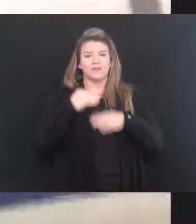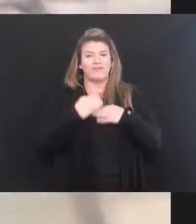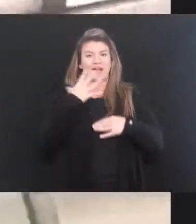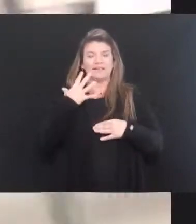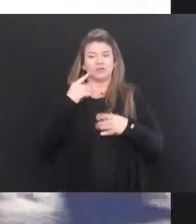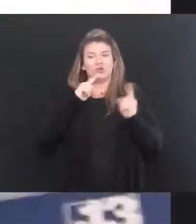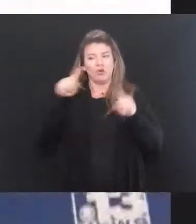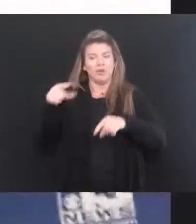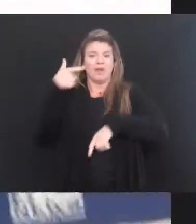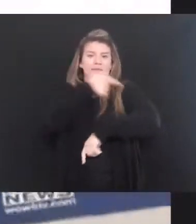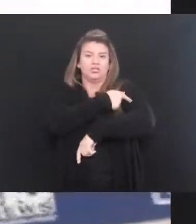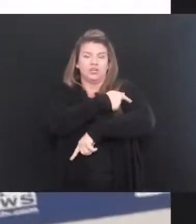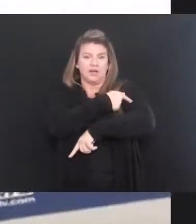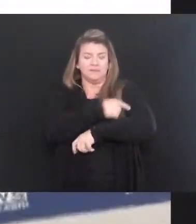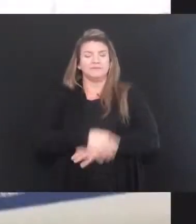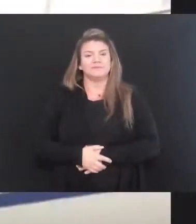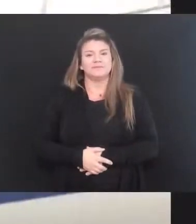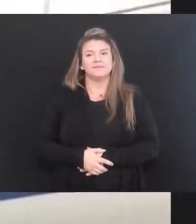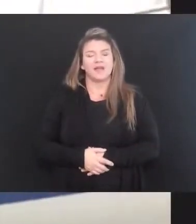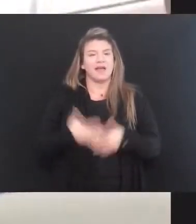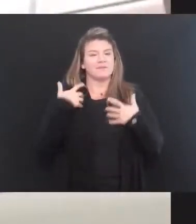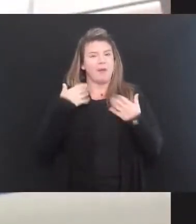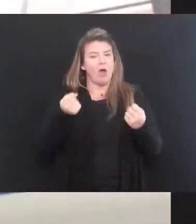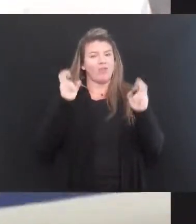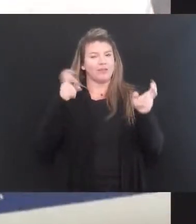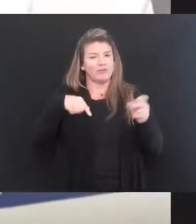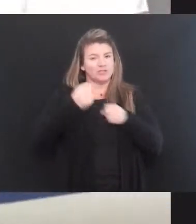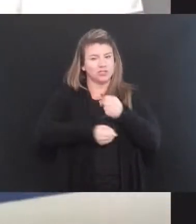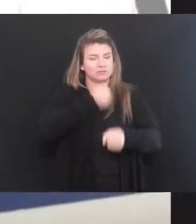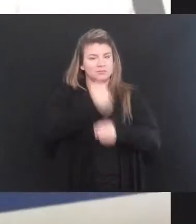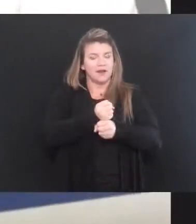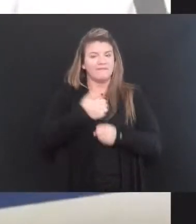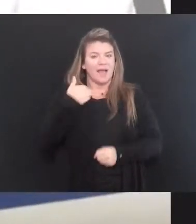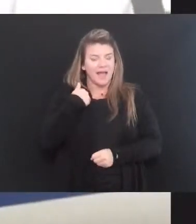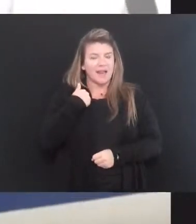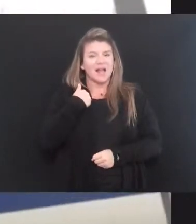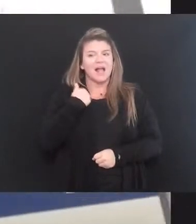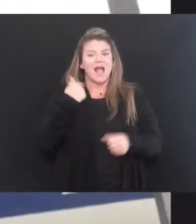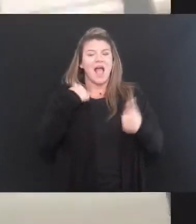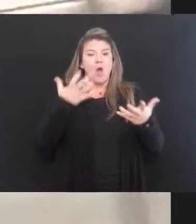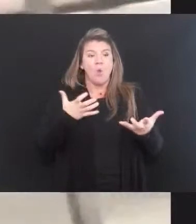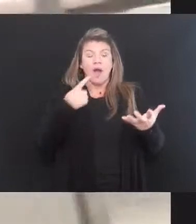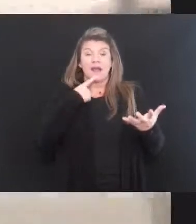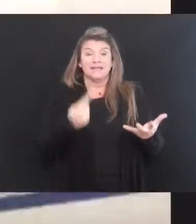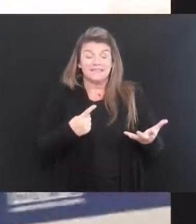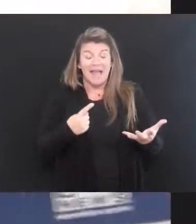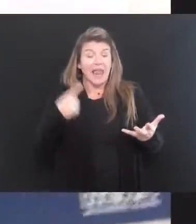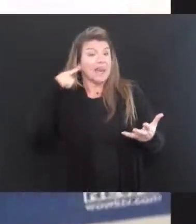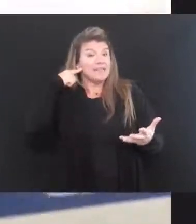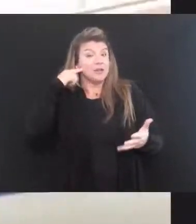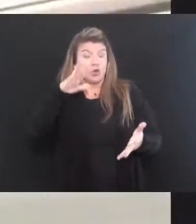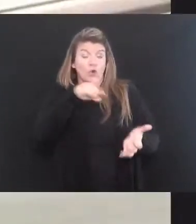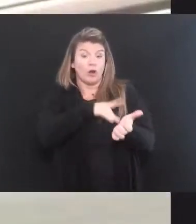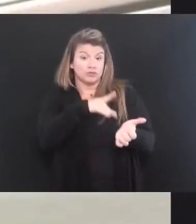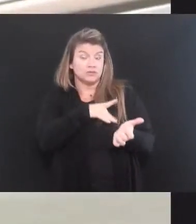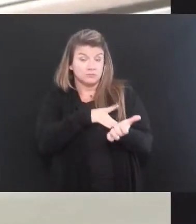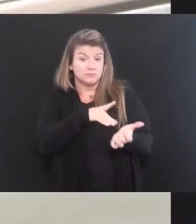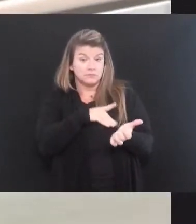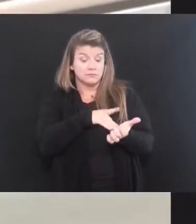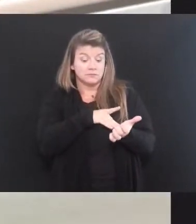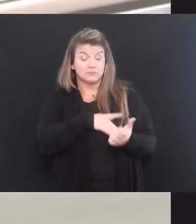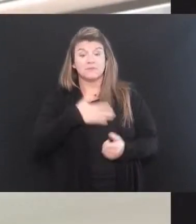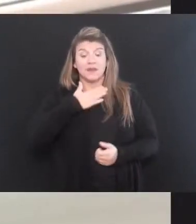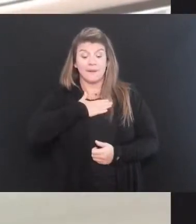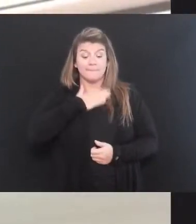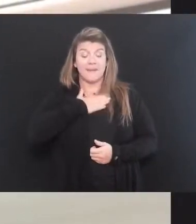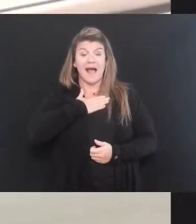shot because I've had a lot of health problems this year. And I just want to say, listen to your doctors, one of which is mine is